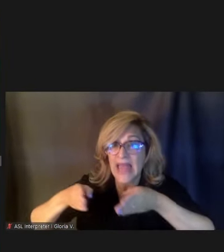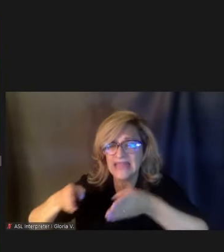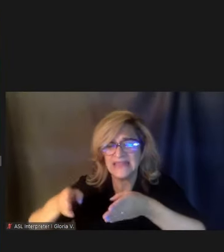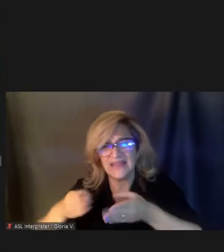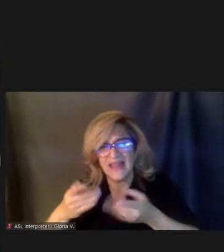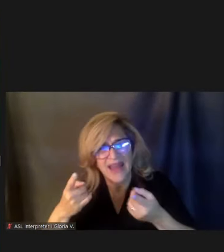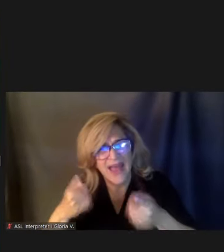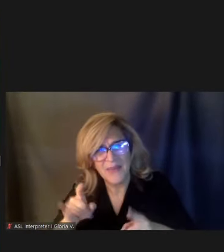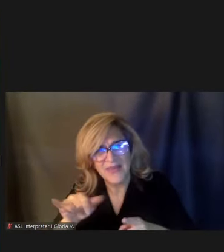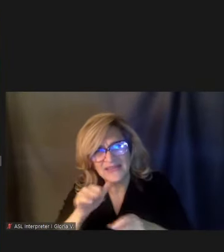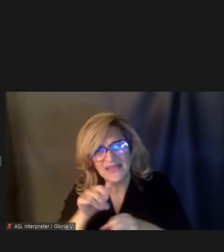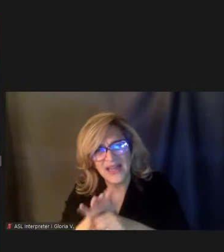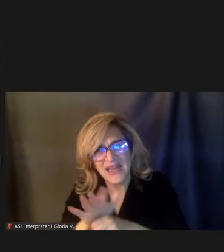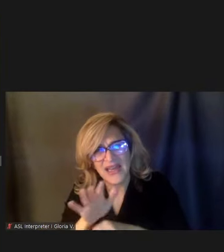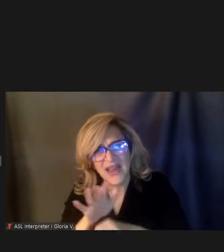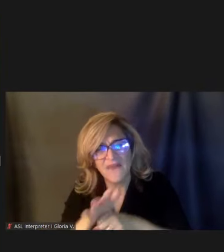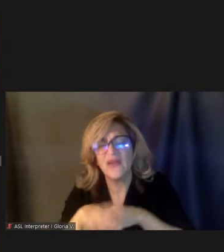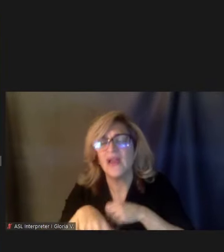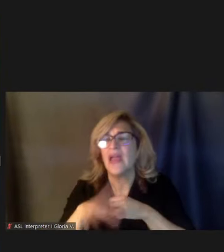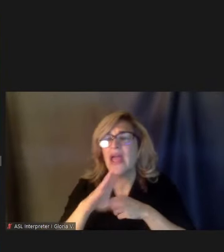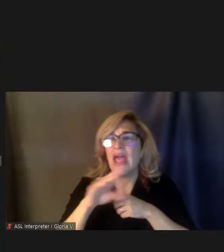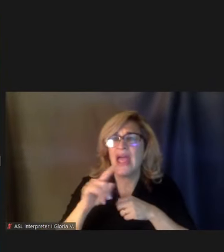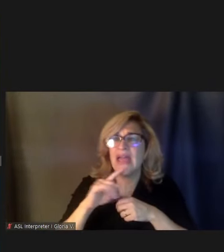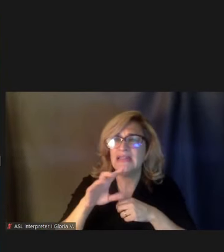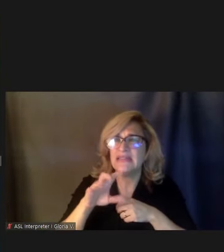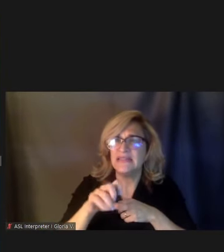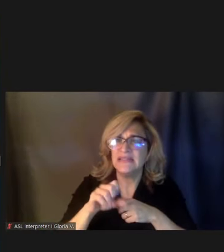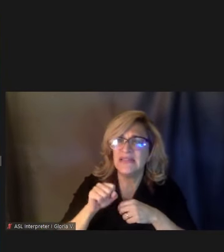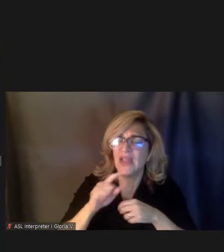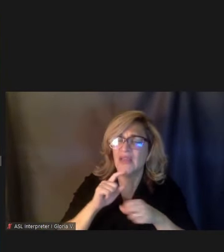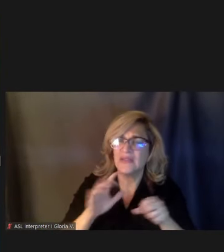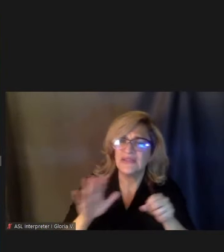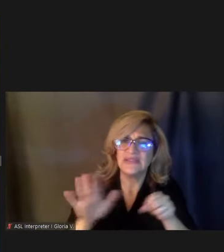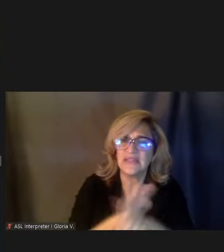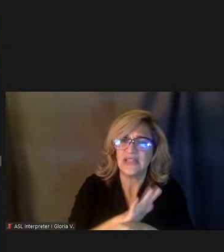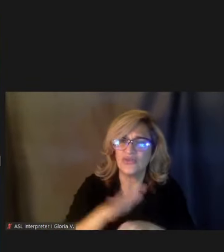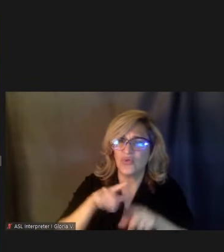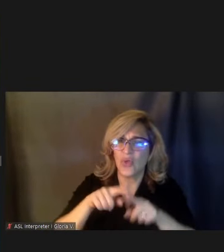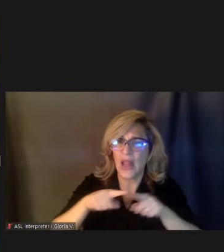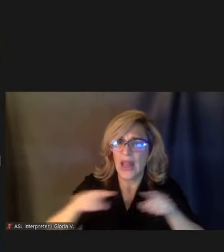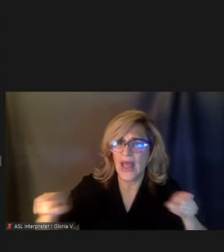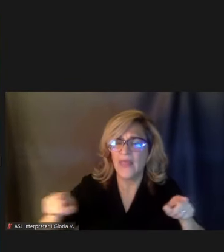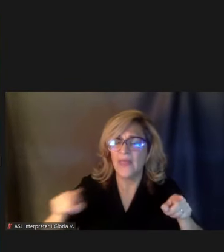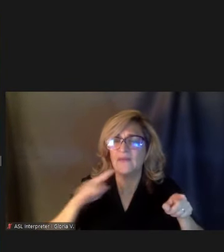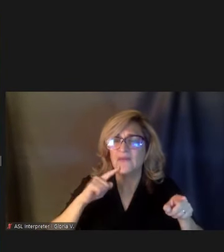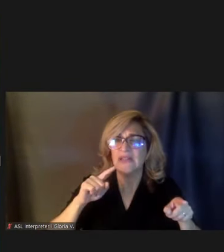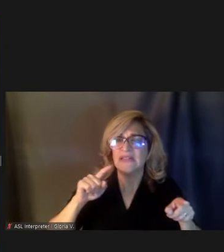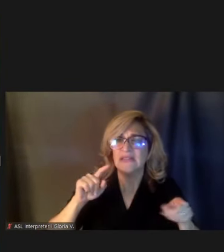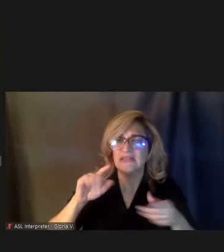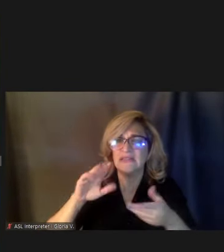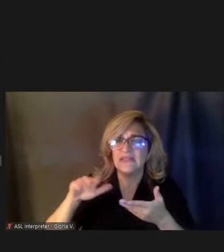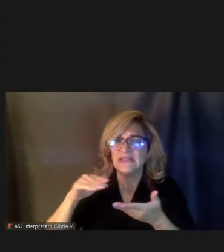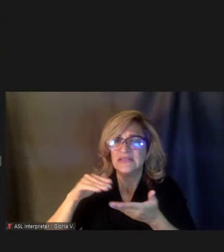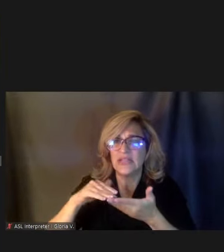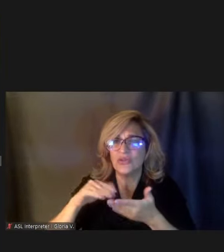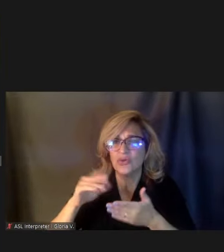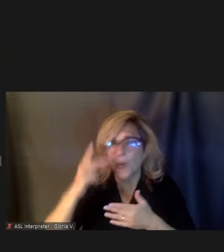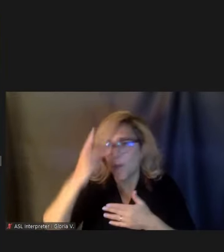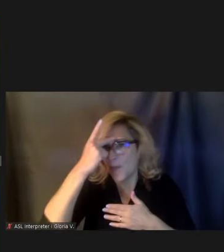And take away the entire length of Central Park West for